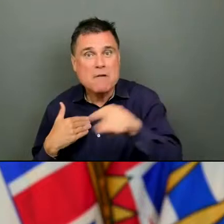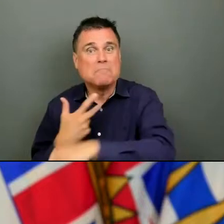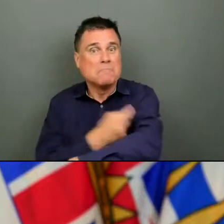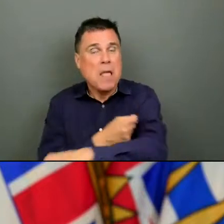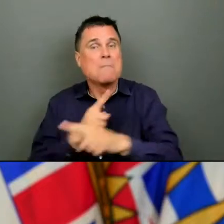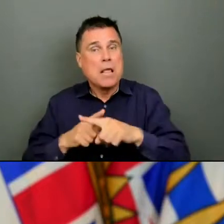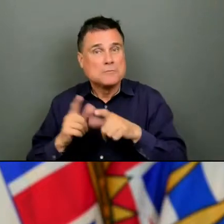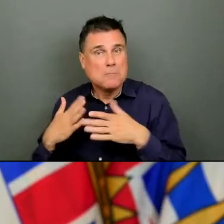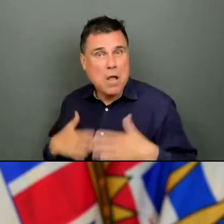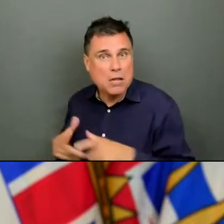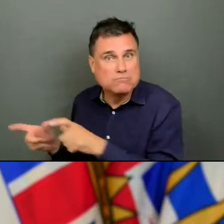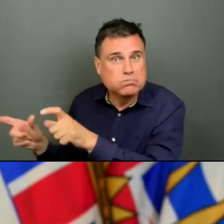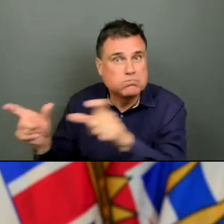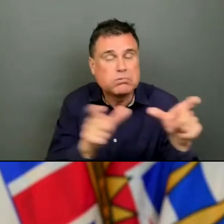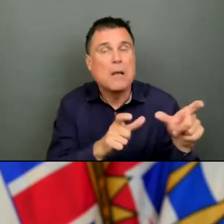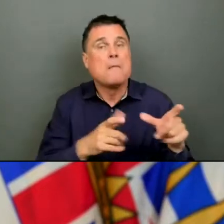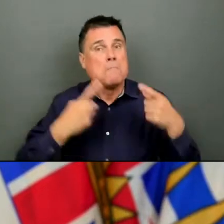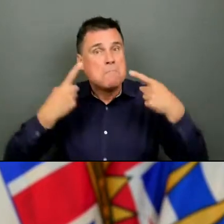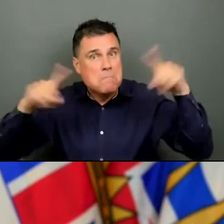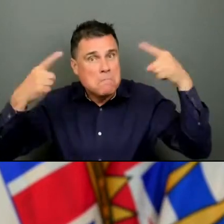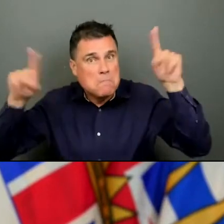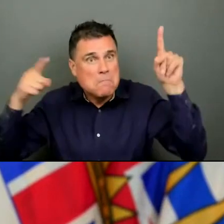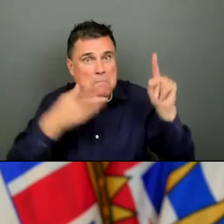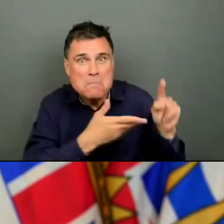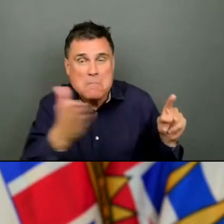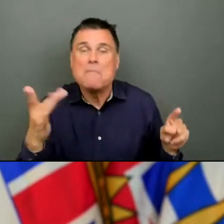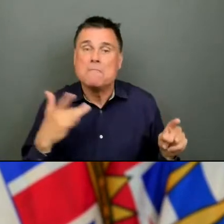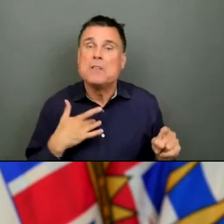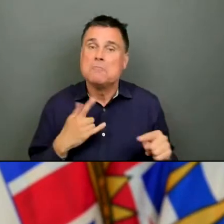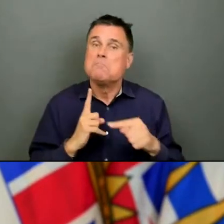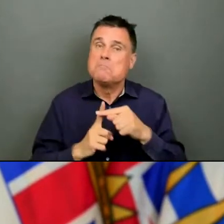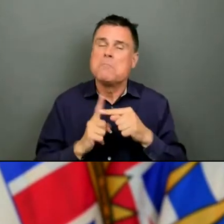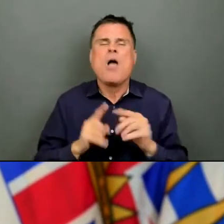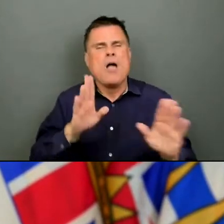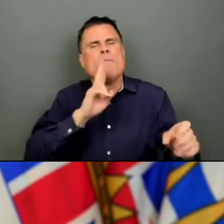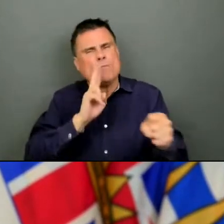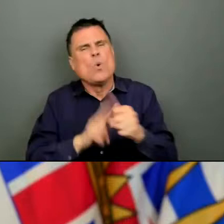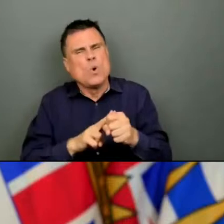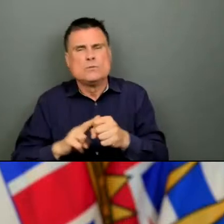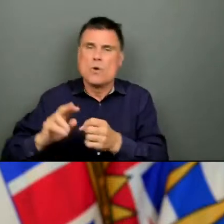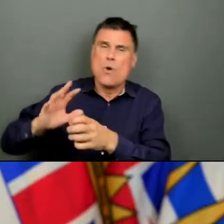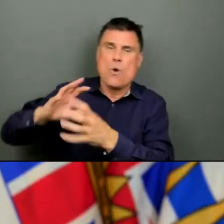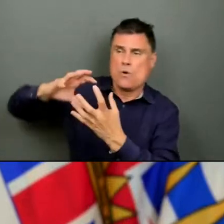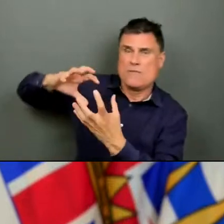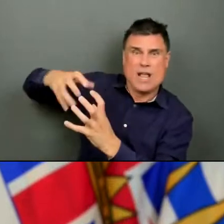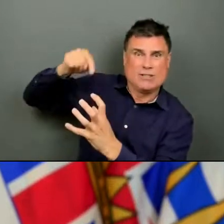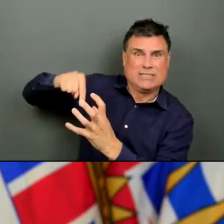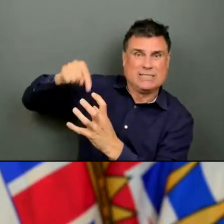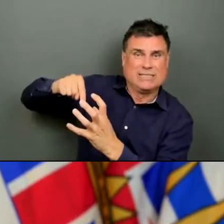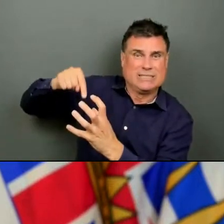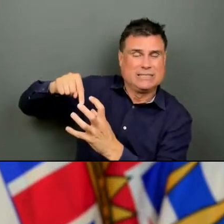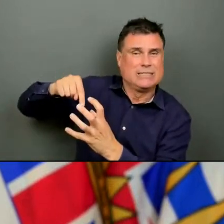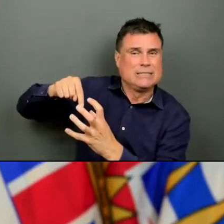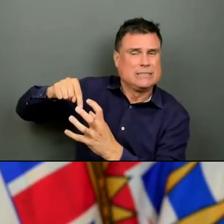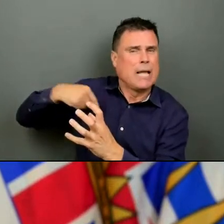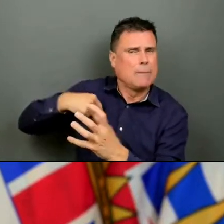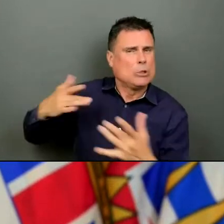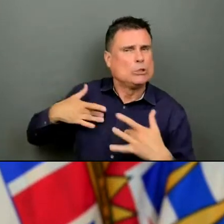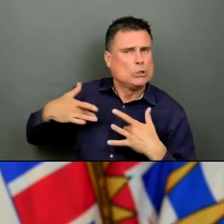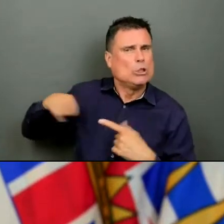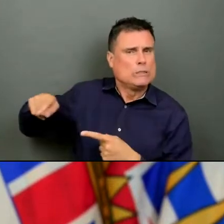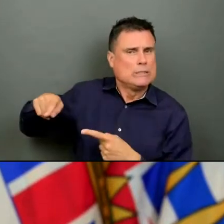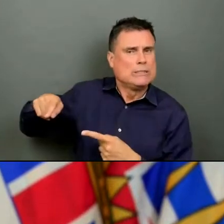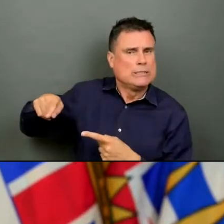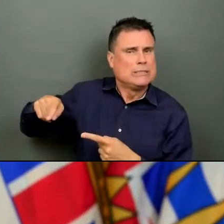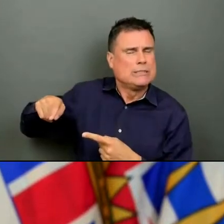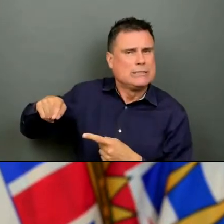over time. And yes, we are concerned about the variants, and that's why I spent quite a bit of time talking about whole genome